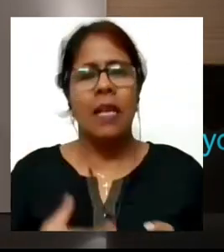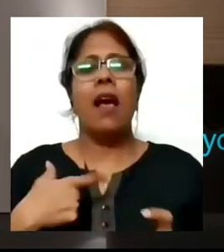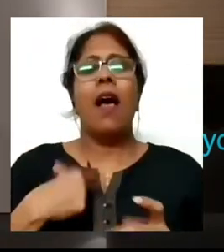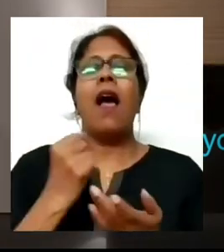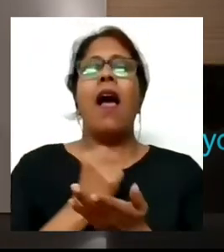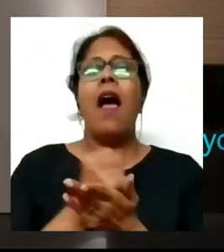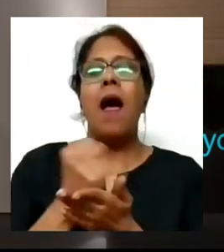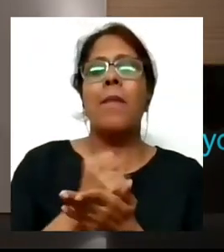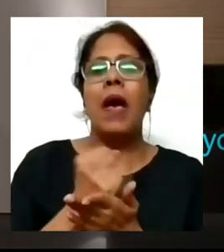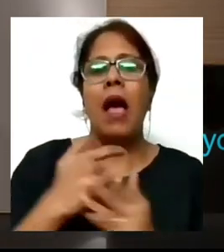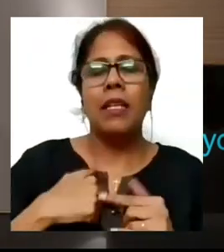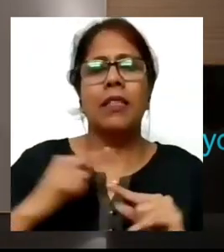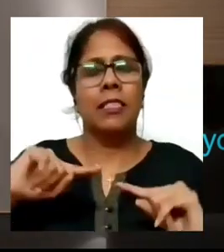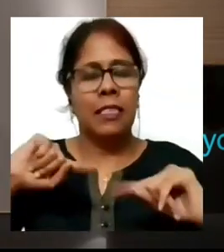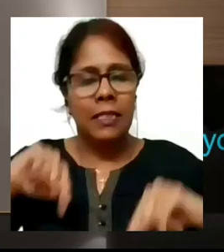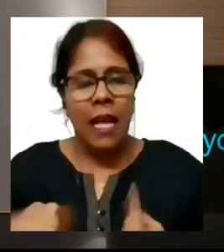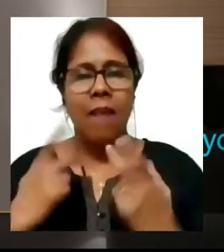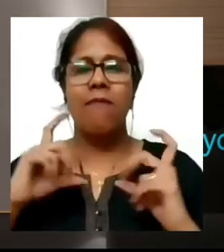taking care of oneself,